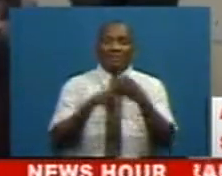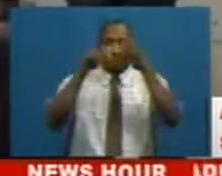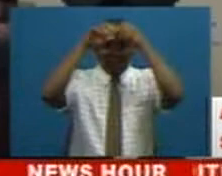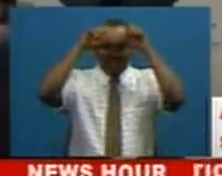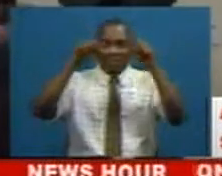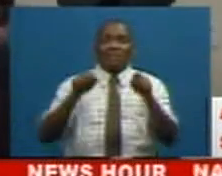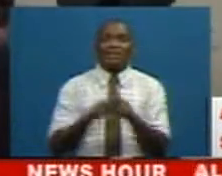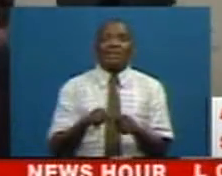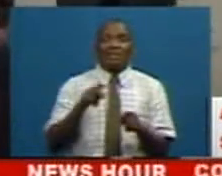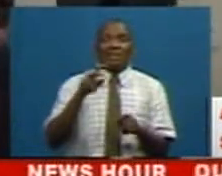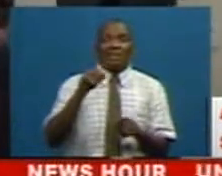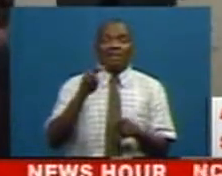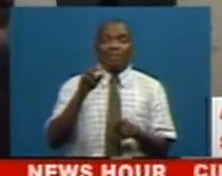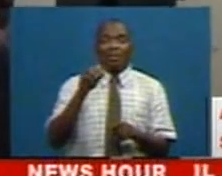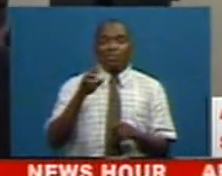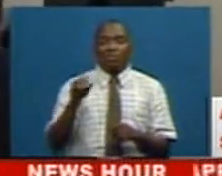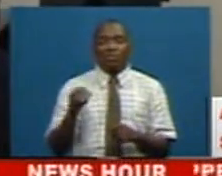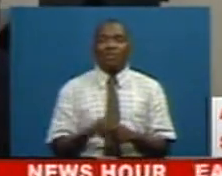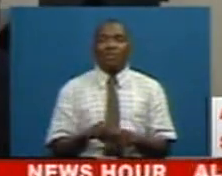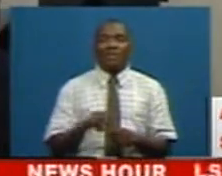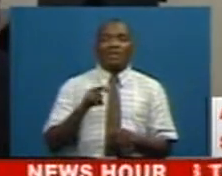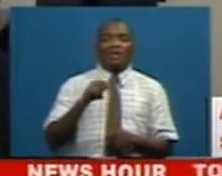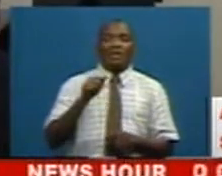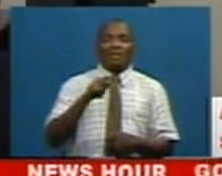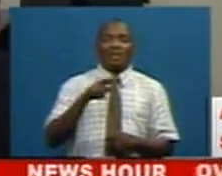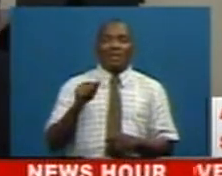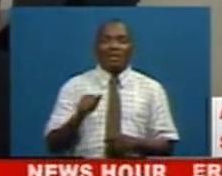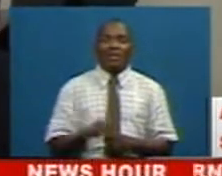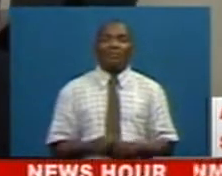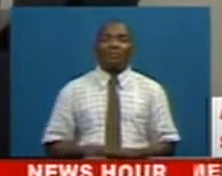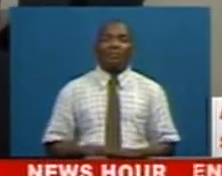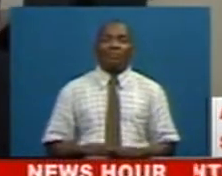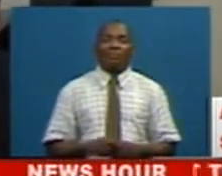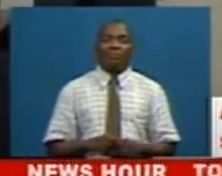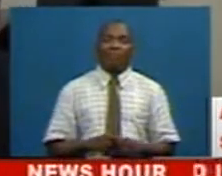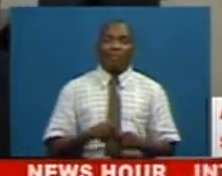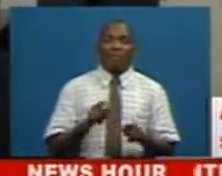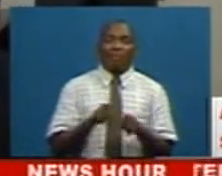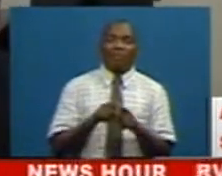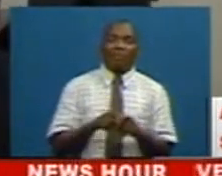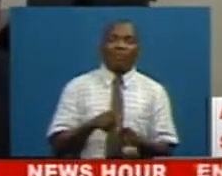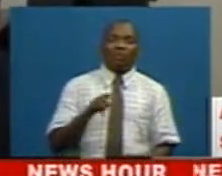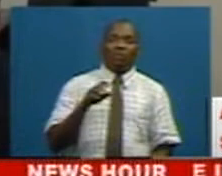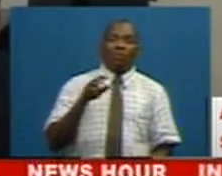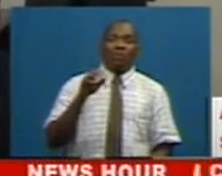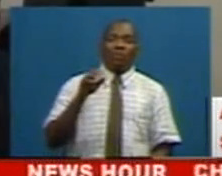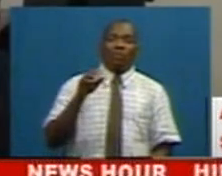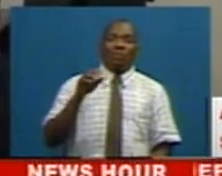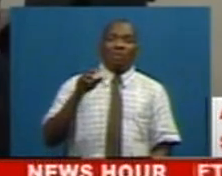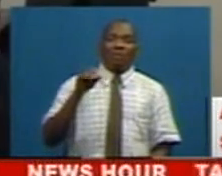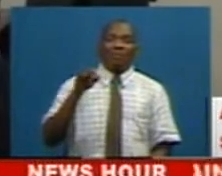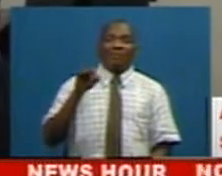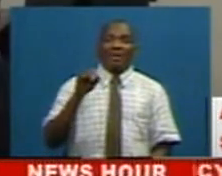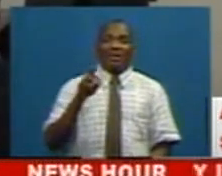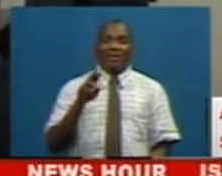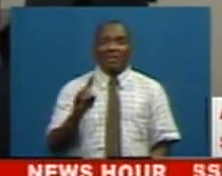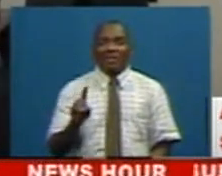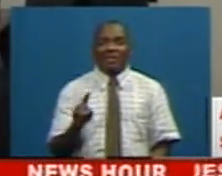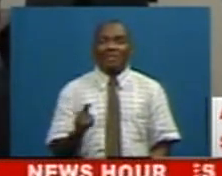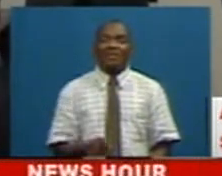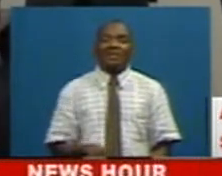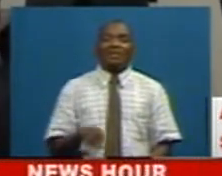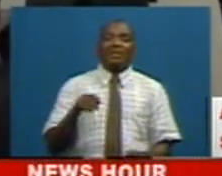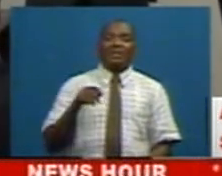chairman, Mr. Yao Adolabi, Nana Amampeneboa Tinchung, Mr. Frederick Frimpong, Mr. Richard